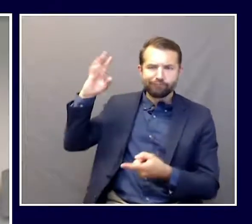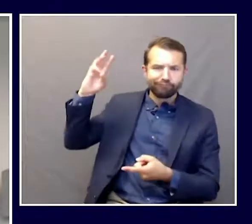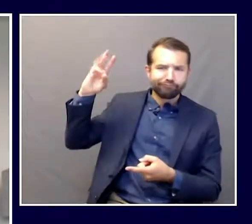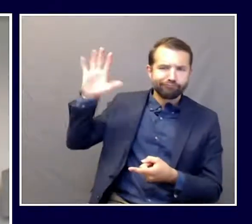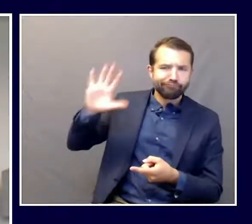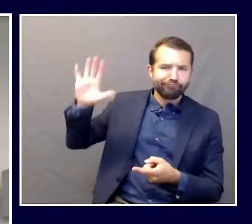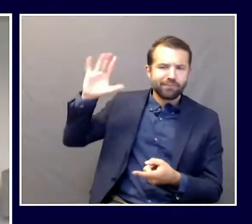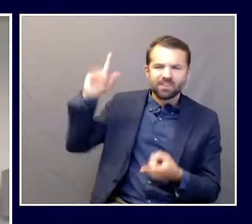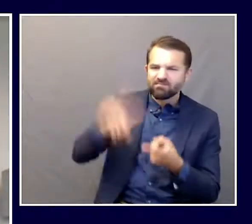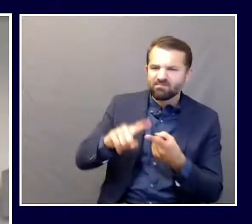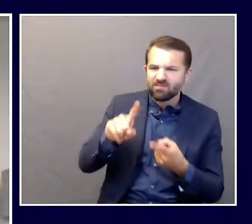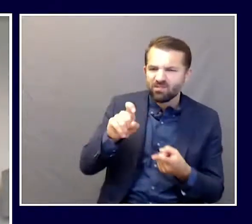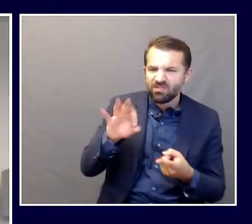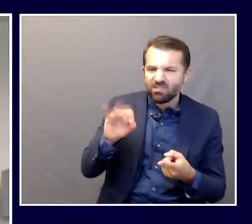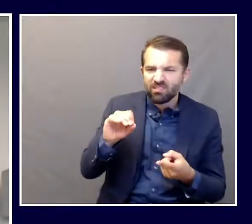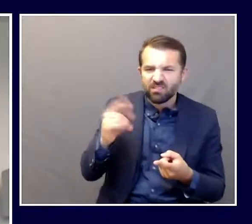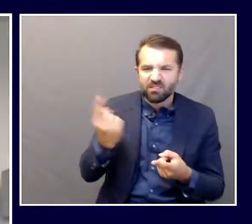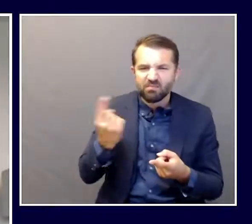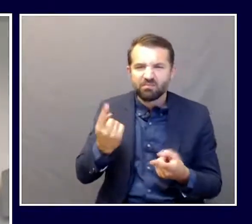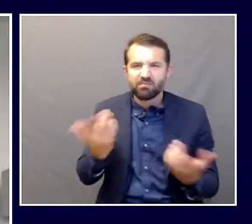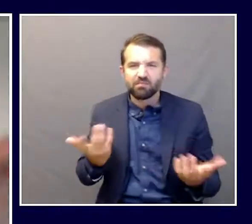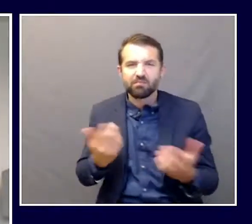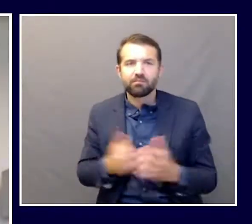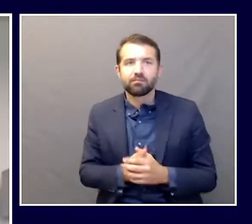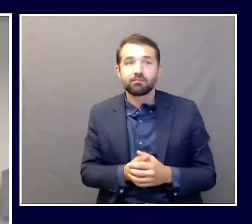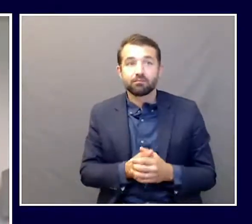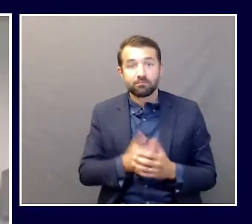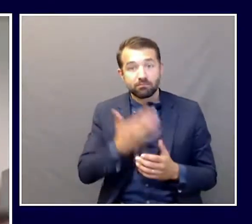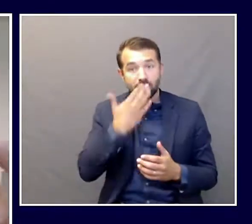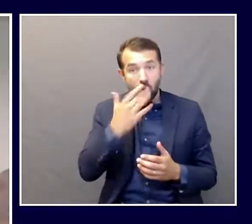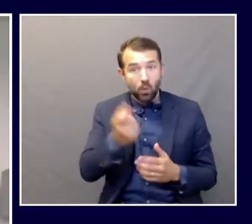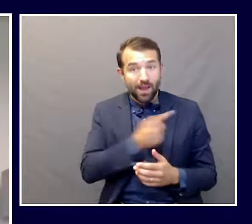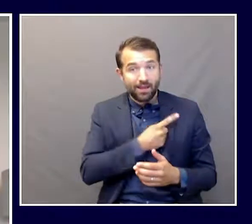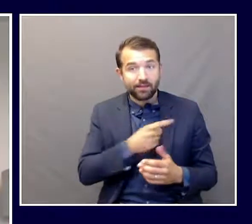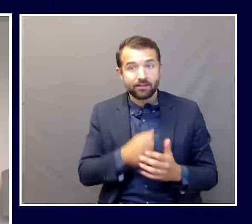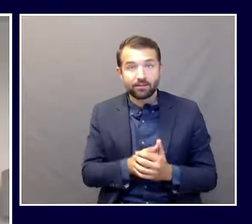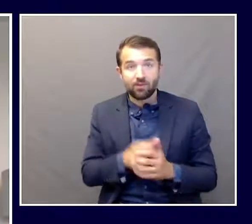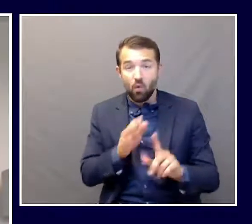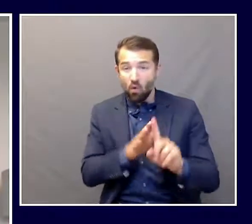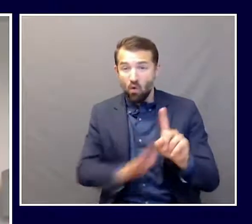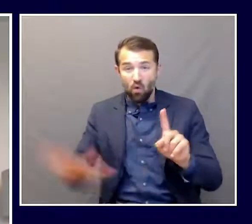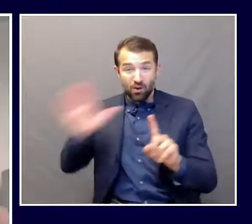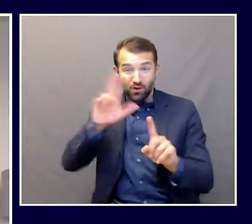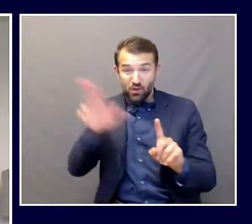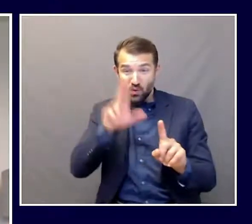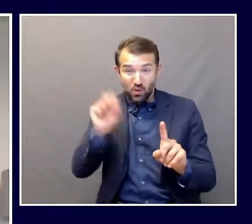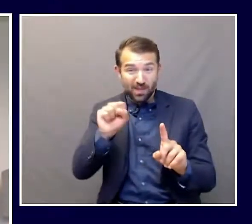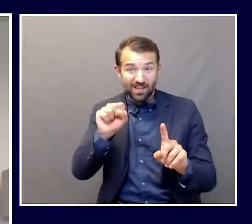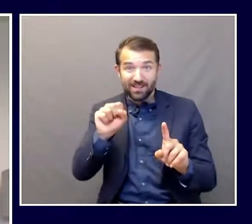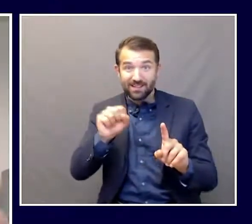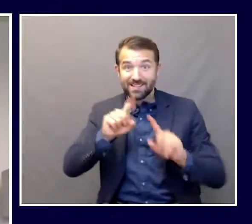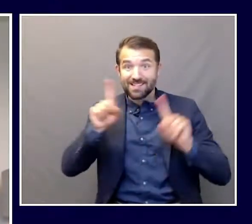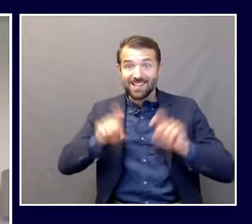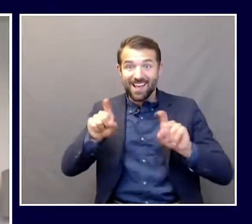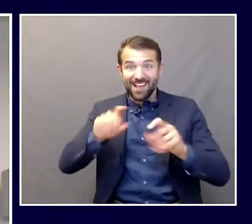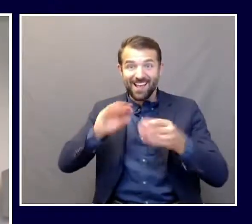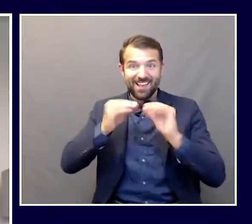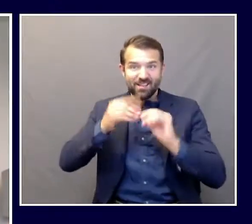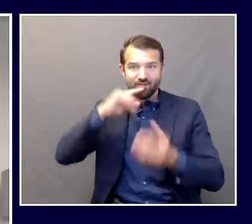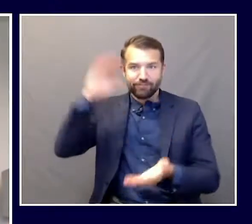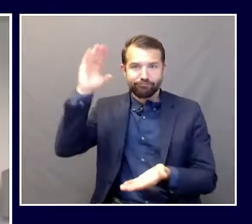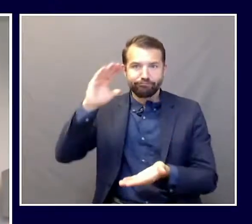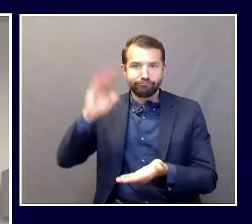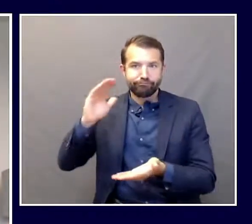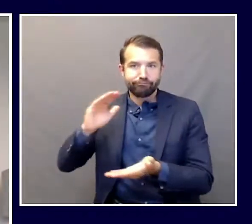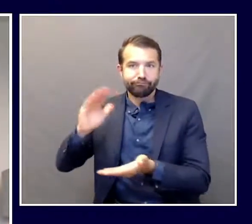testing volume has gone down, not just in Maine, nationally. The number of folks who are getting tested has come down, and that